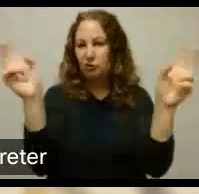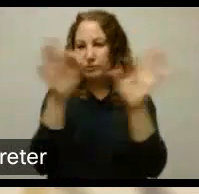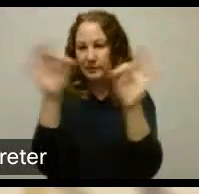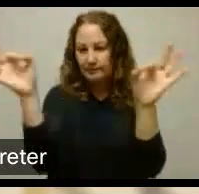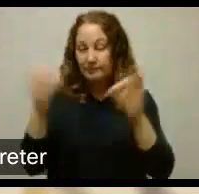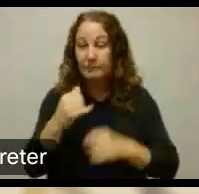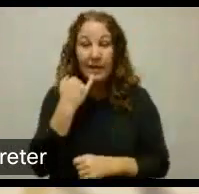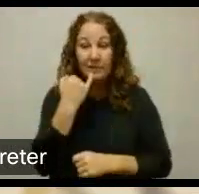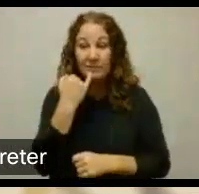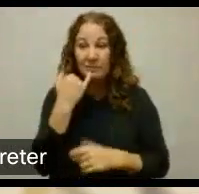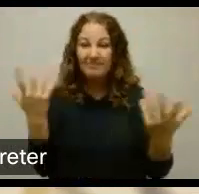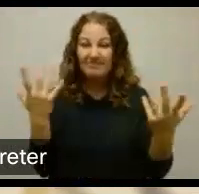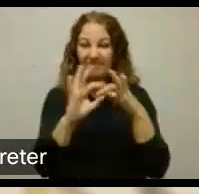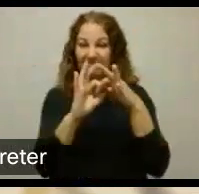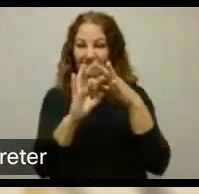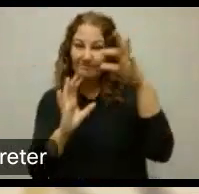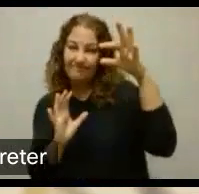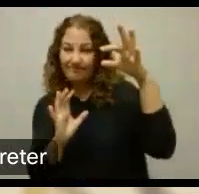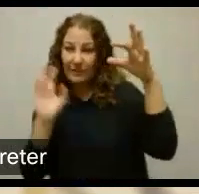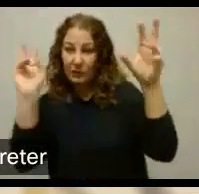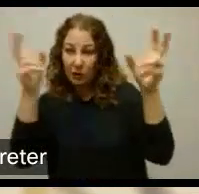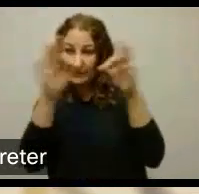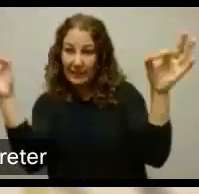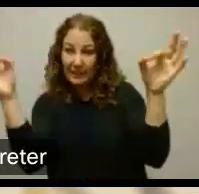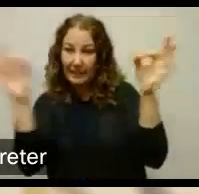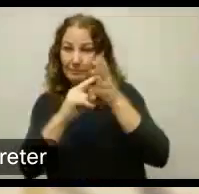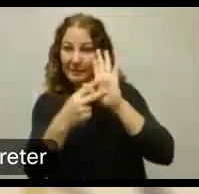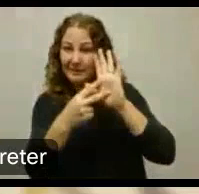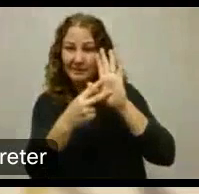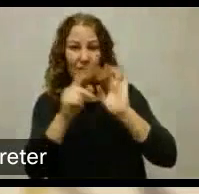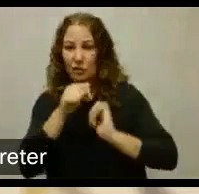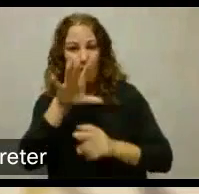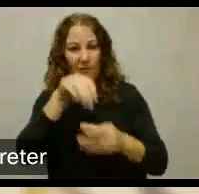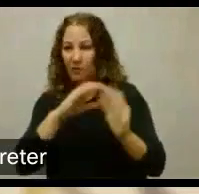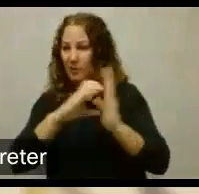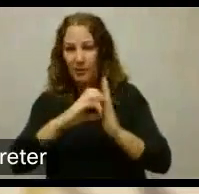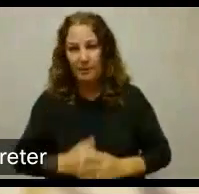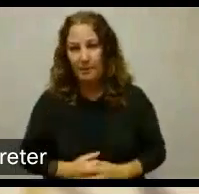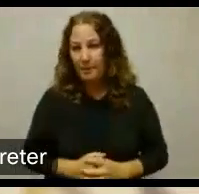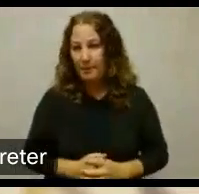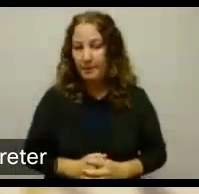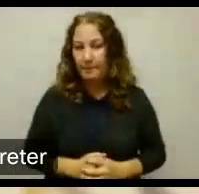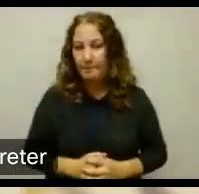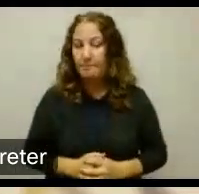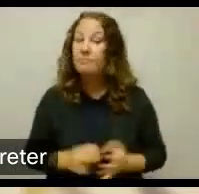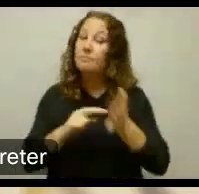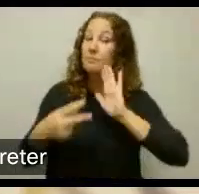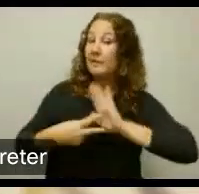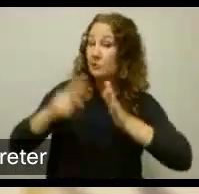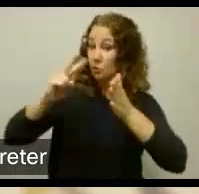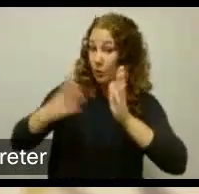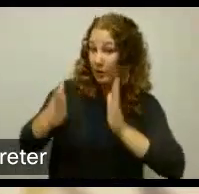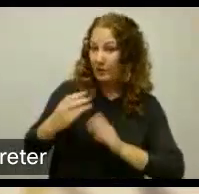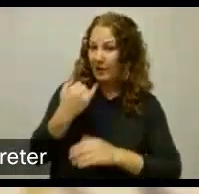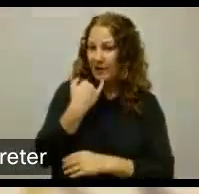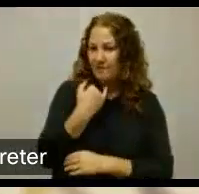If it doesn't relate back to your topic sentence, it doesn't belong in this paragraph. So your reader, just by